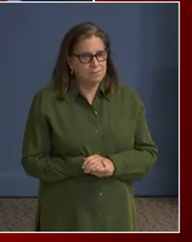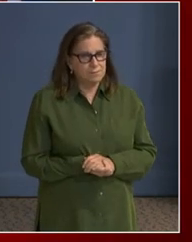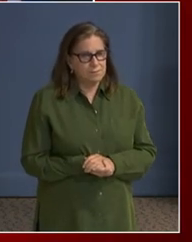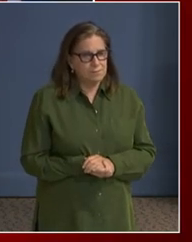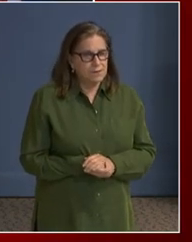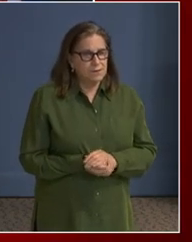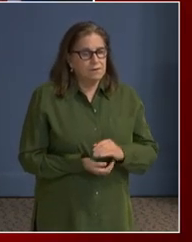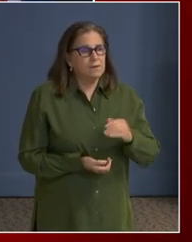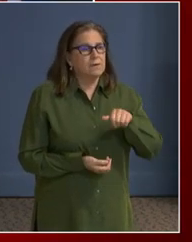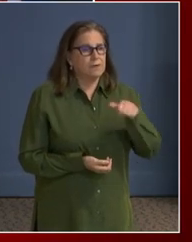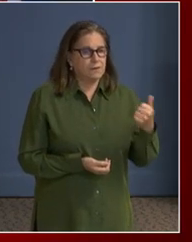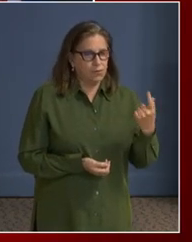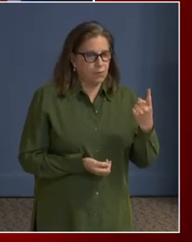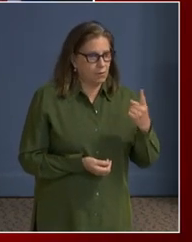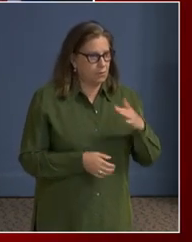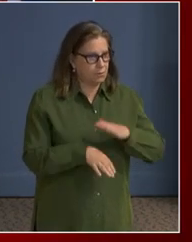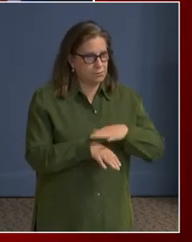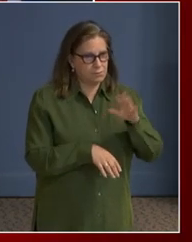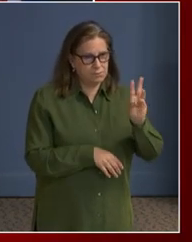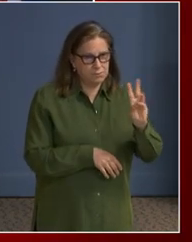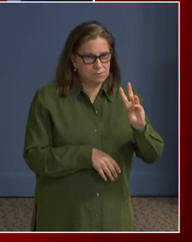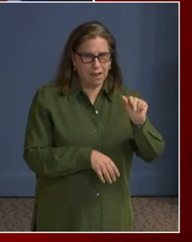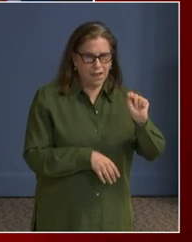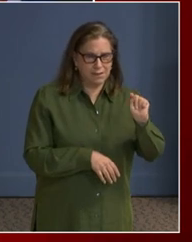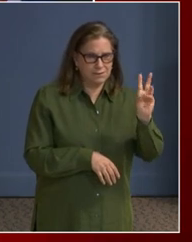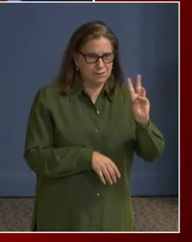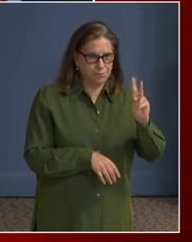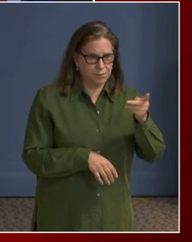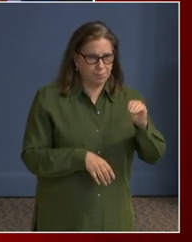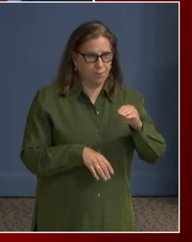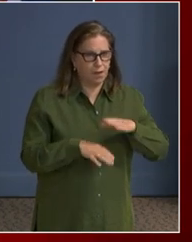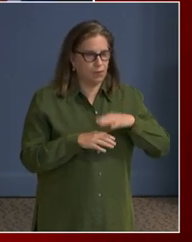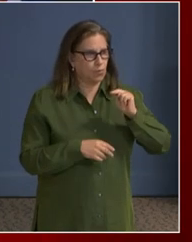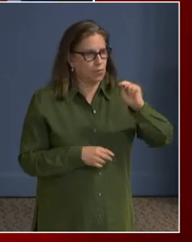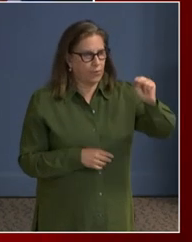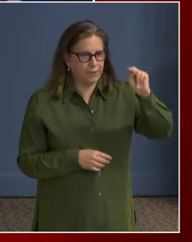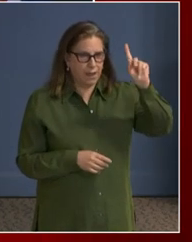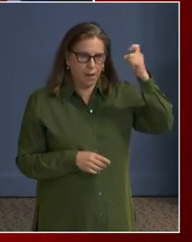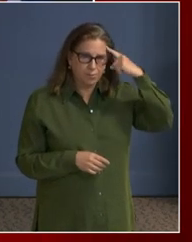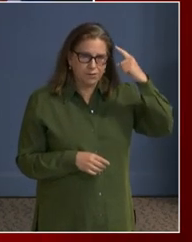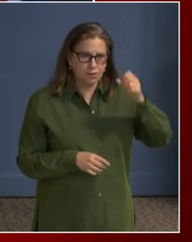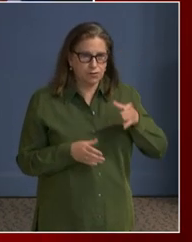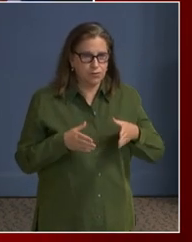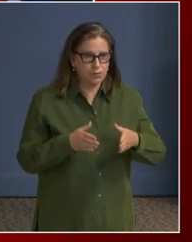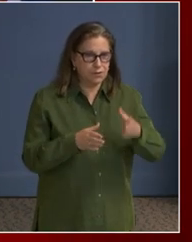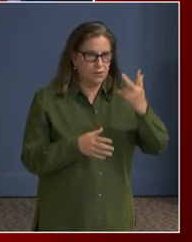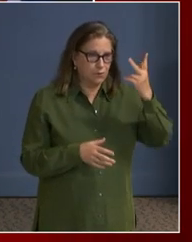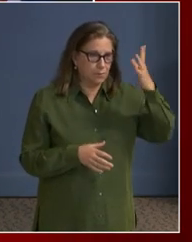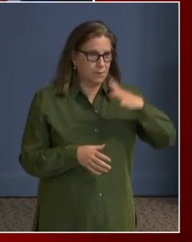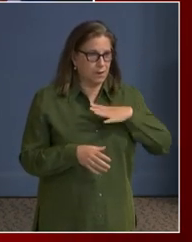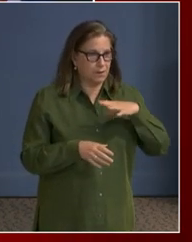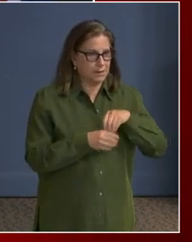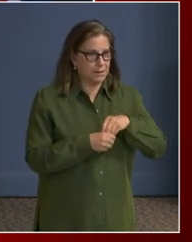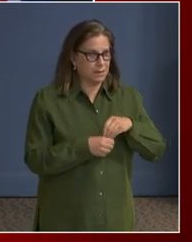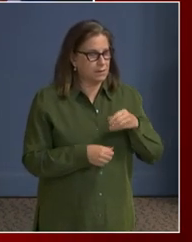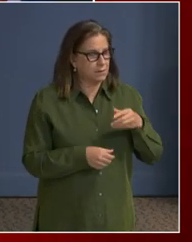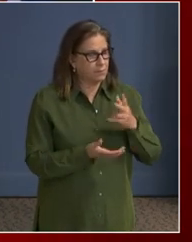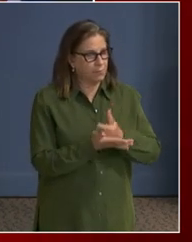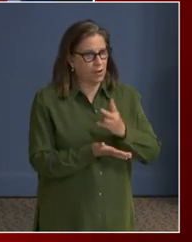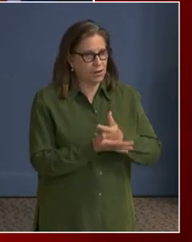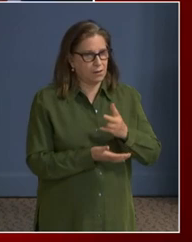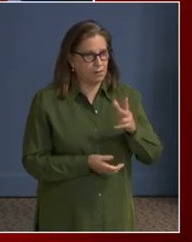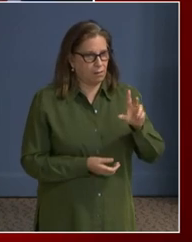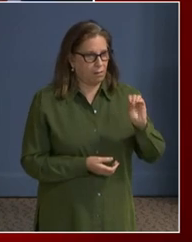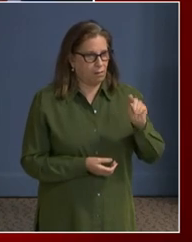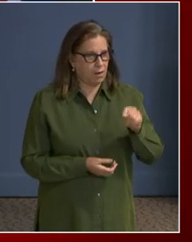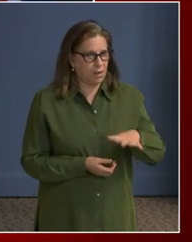same evening in the 4900 block of North Capitol Street, there were 3 males that were in the parking lot. A suspect approached with